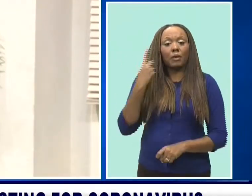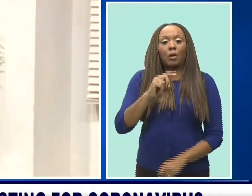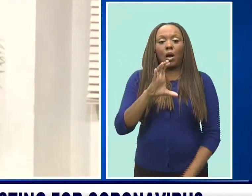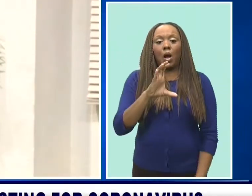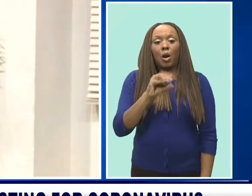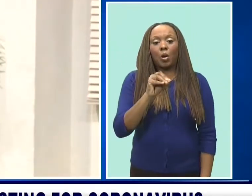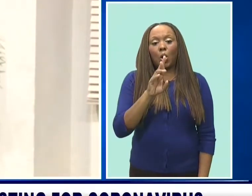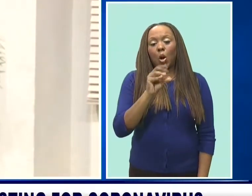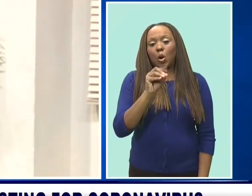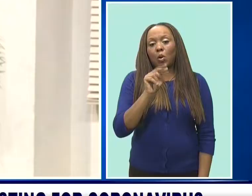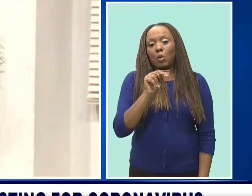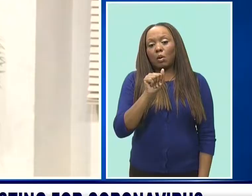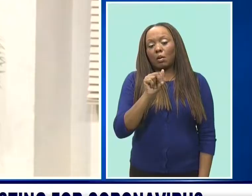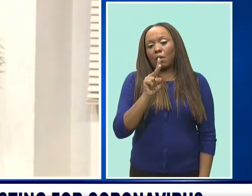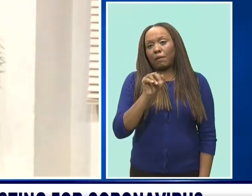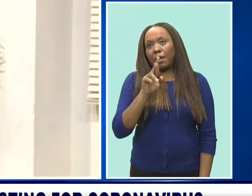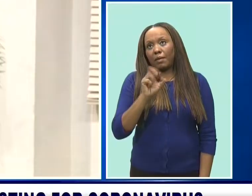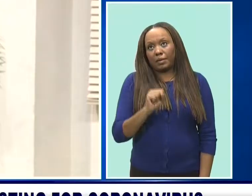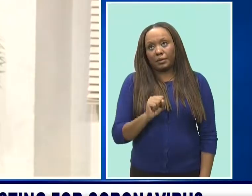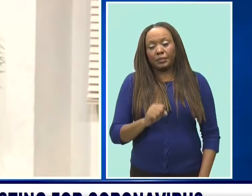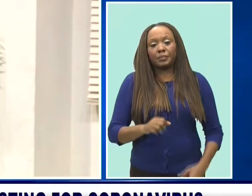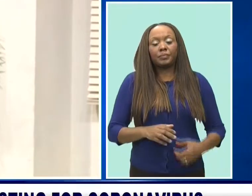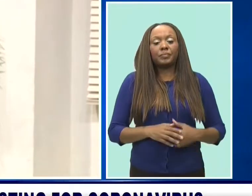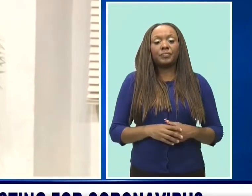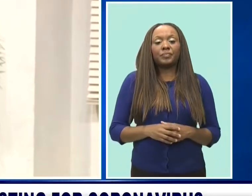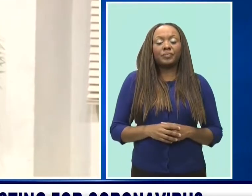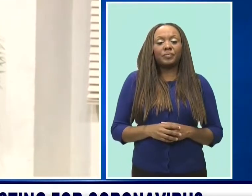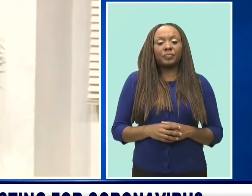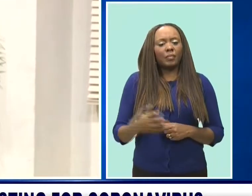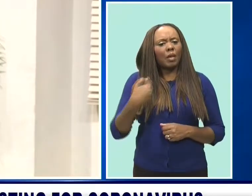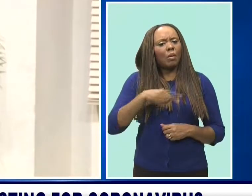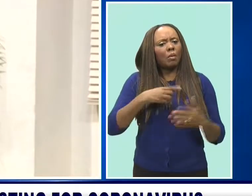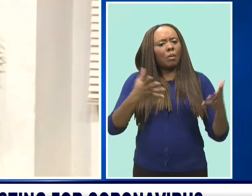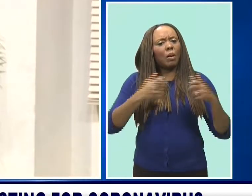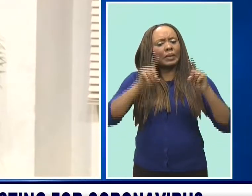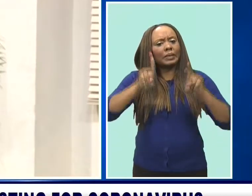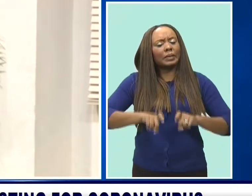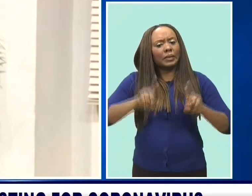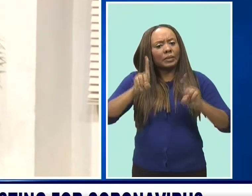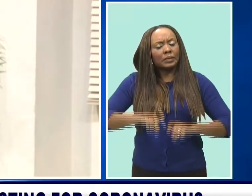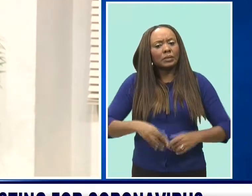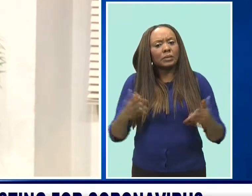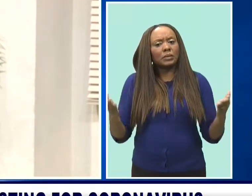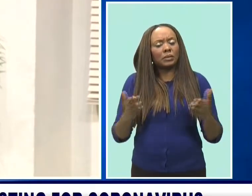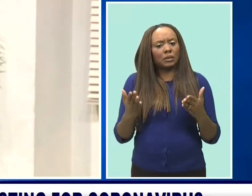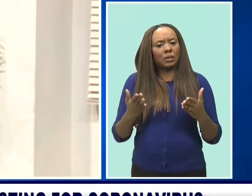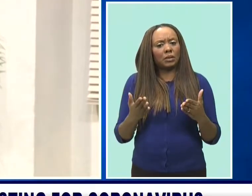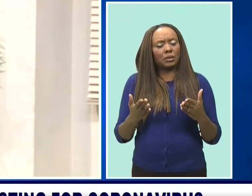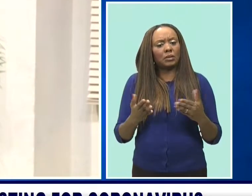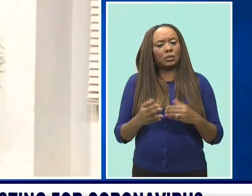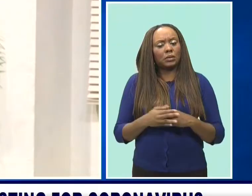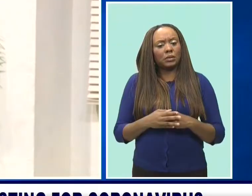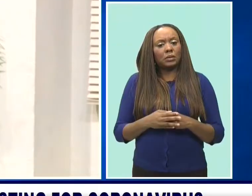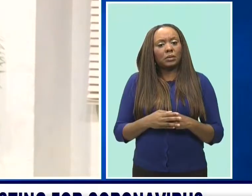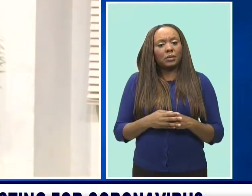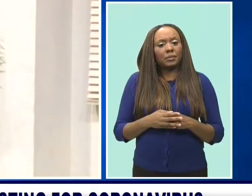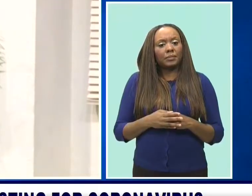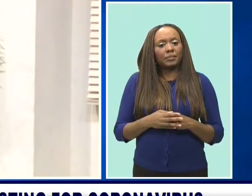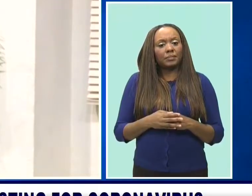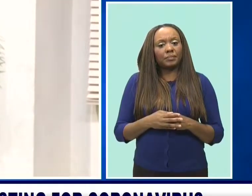taken an unprecedented step to try to have testing here in short order. And